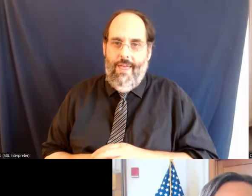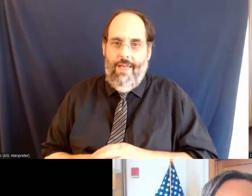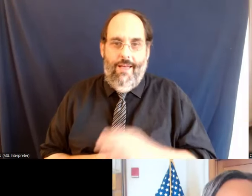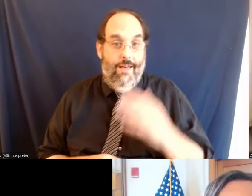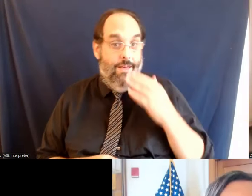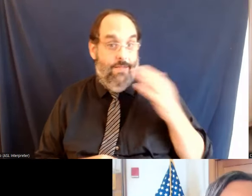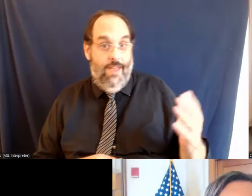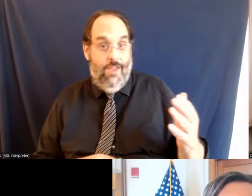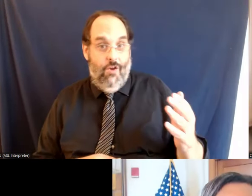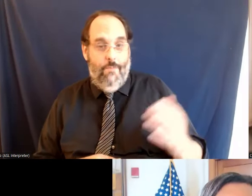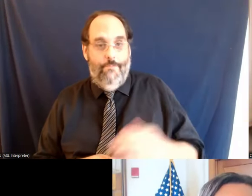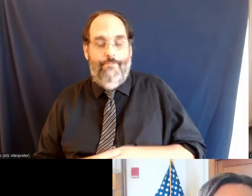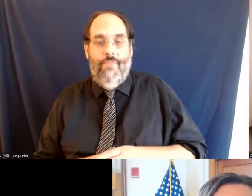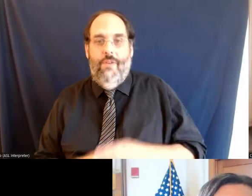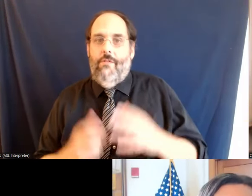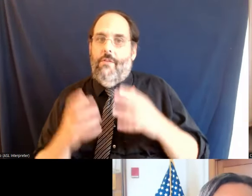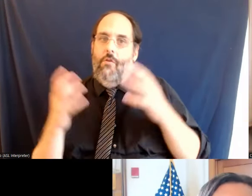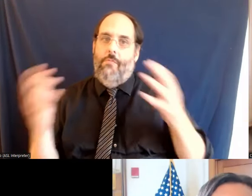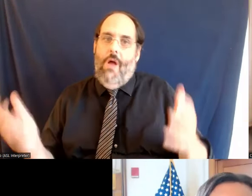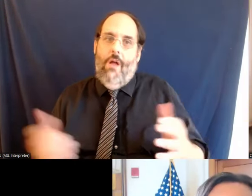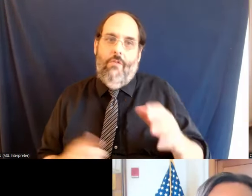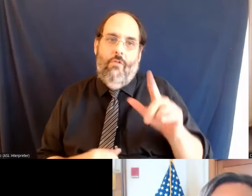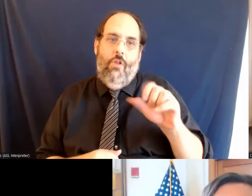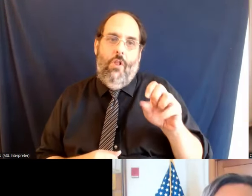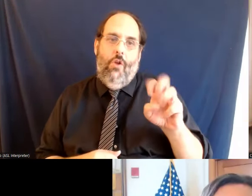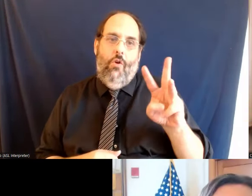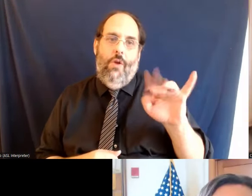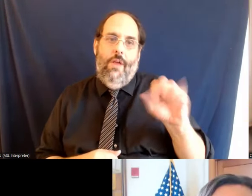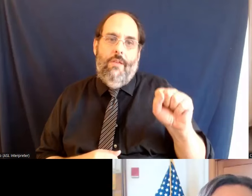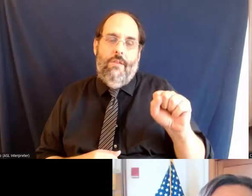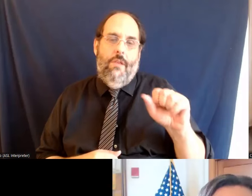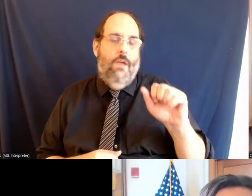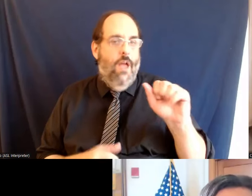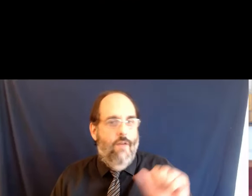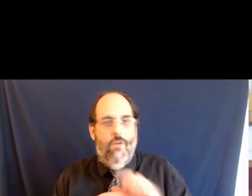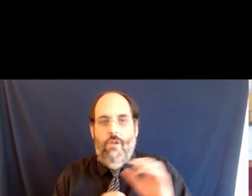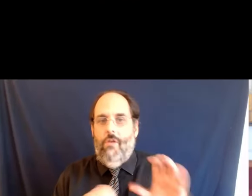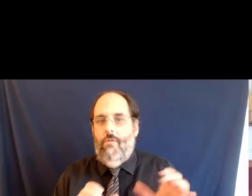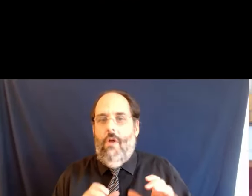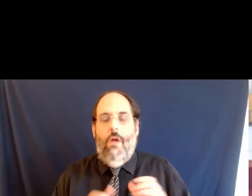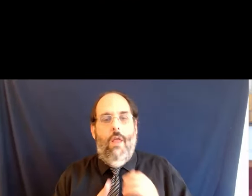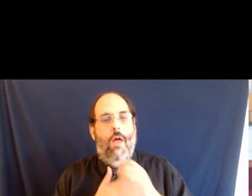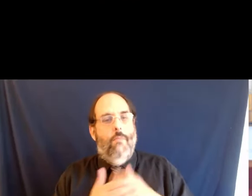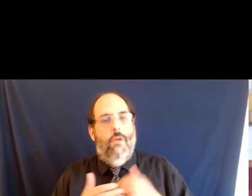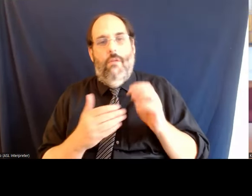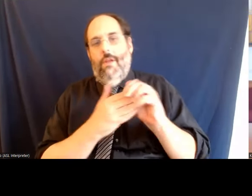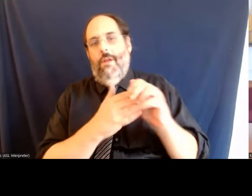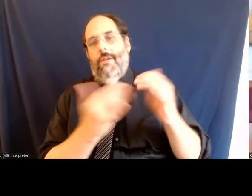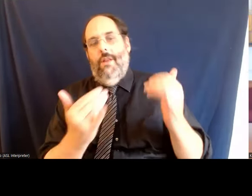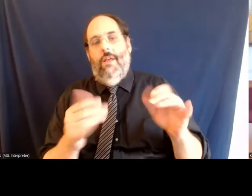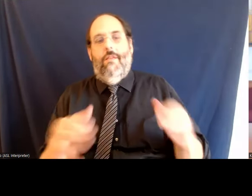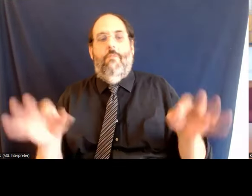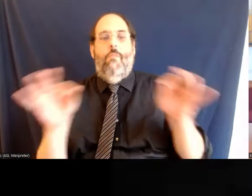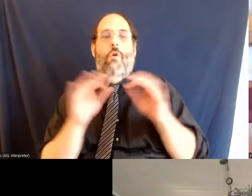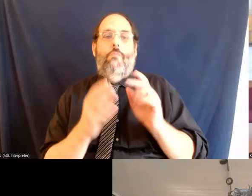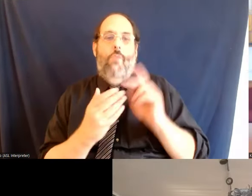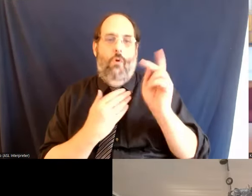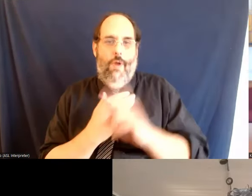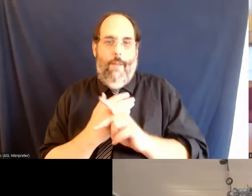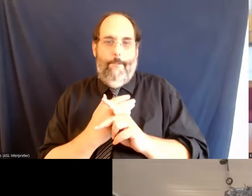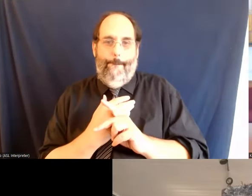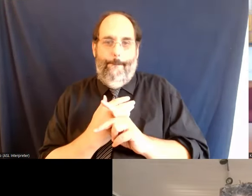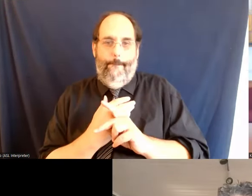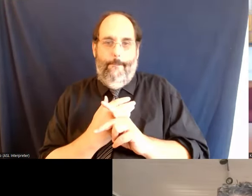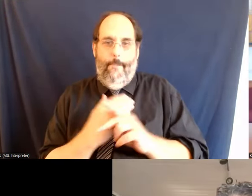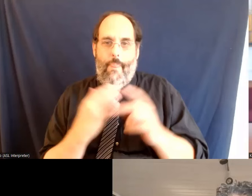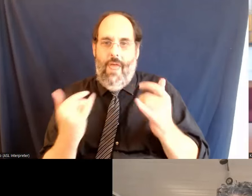Thank you so much, Lewis, for all of your help emceeing today's important program. We're